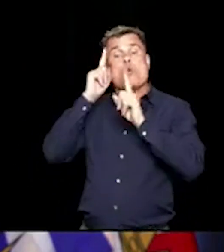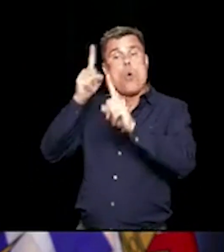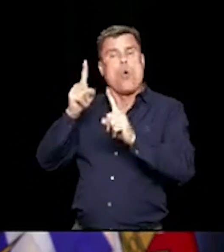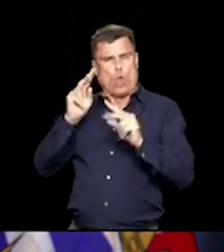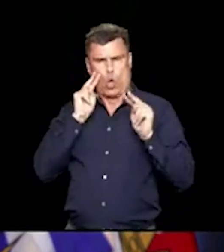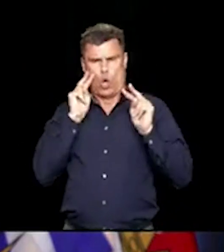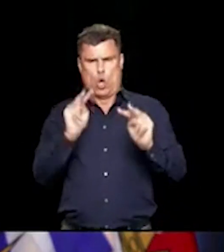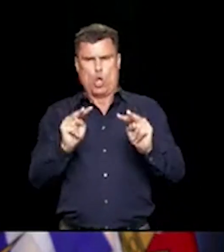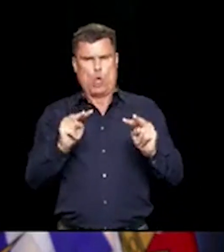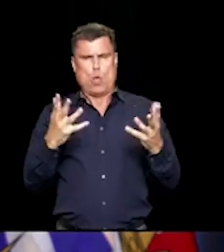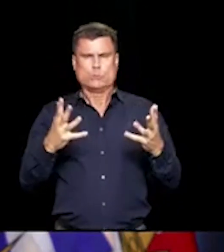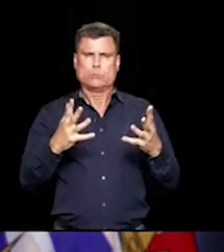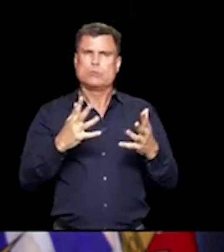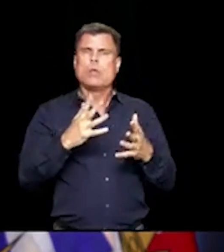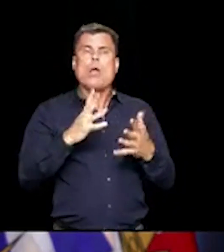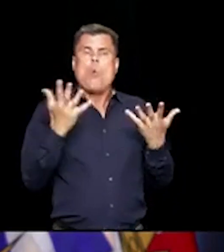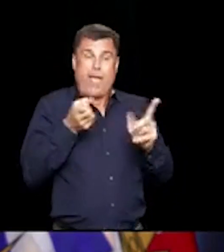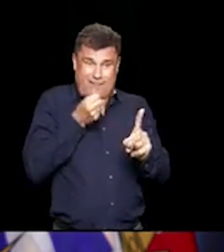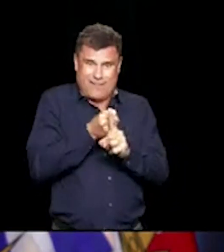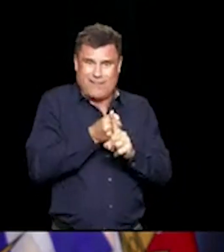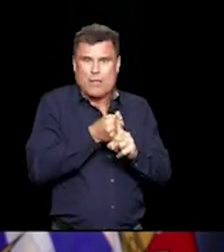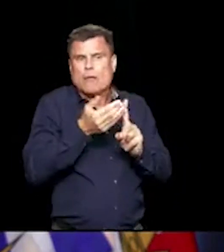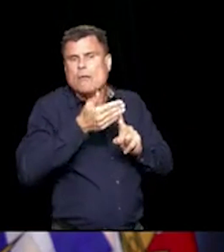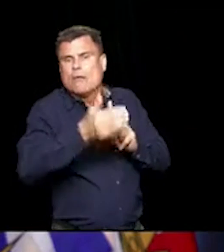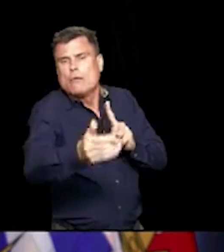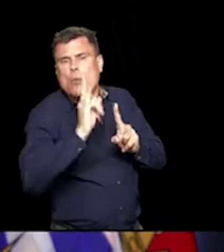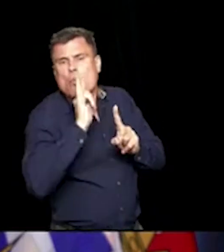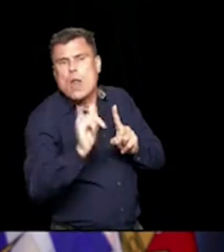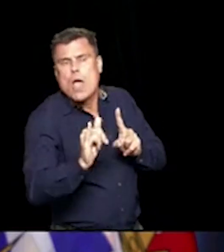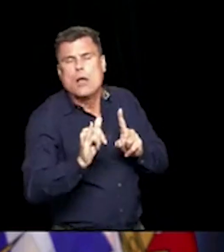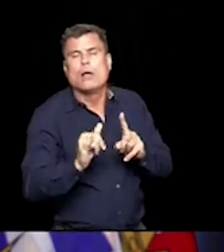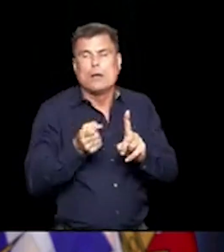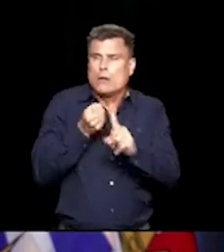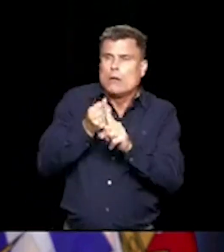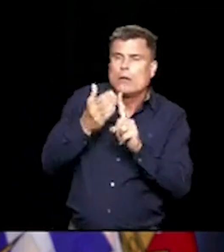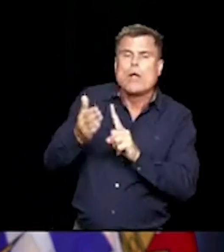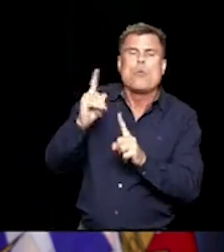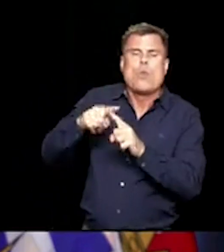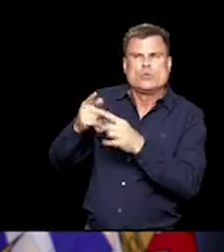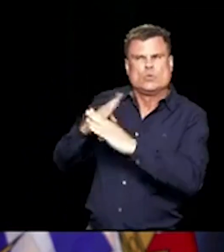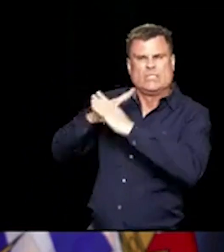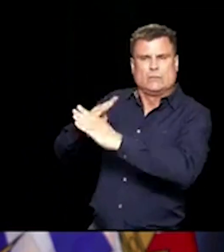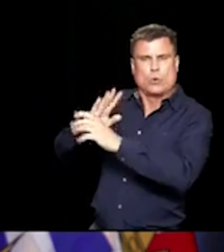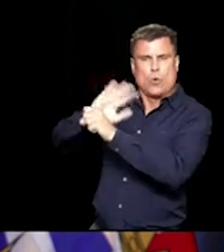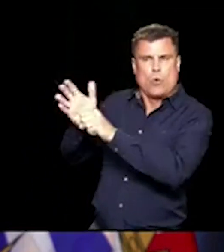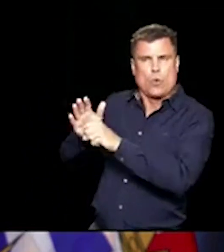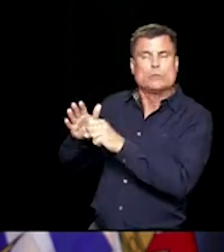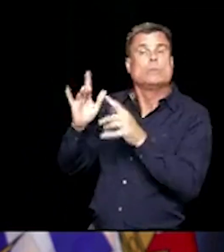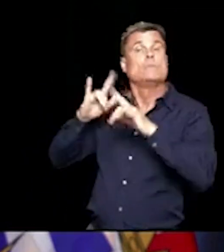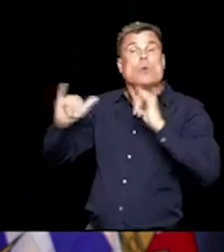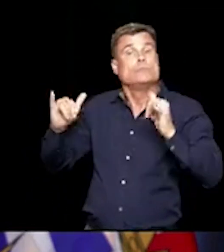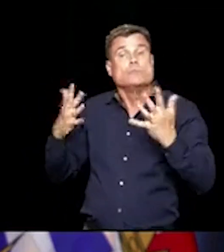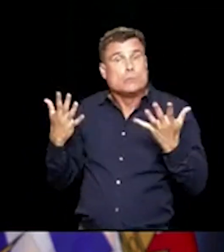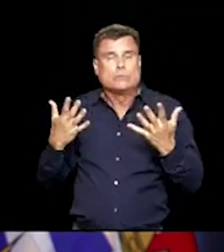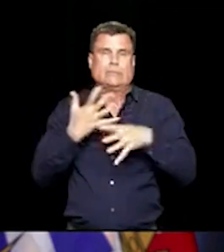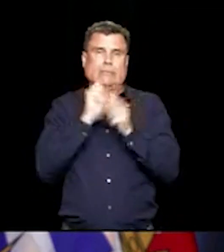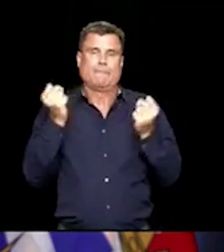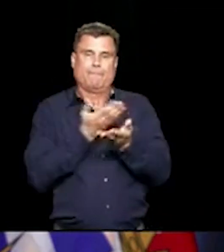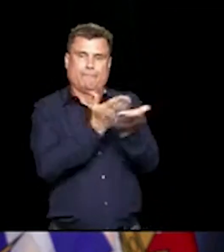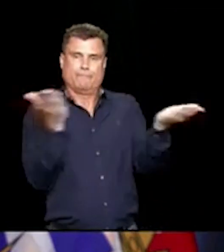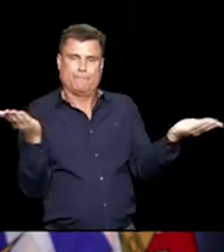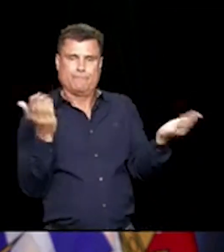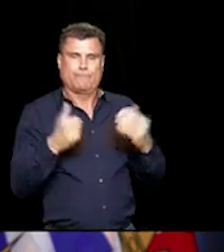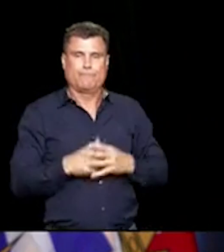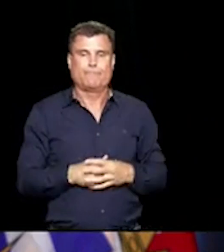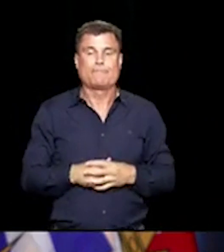with the consequences of the COVID-19 pandemic and to stop the spread and to ensure that people are safe.